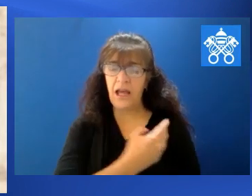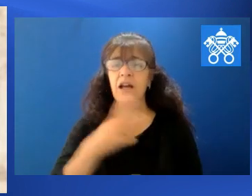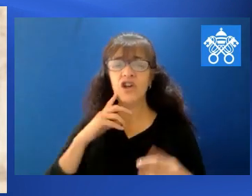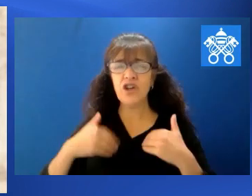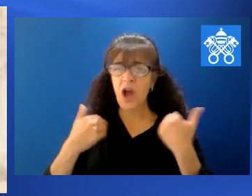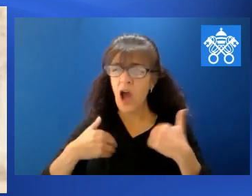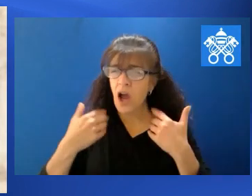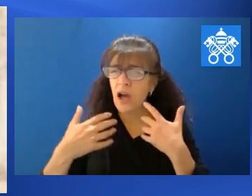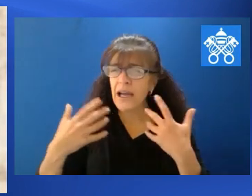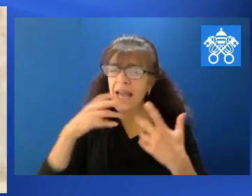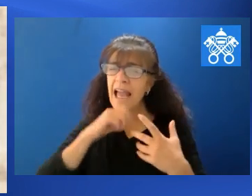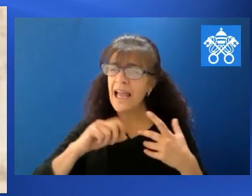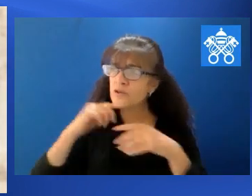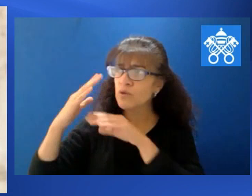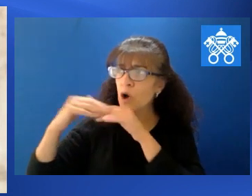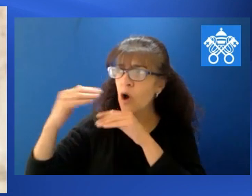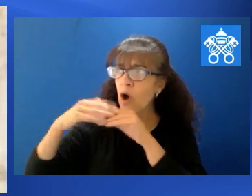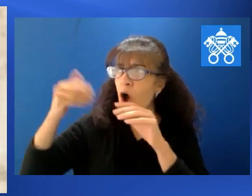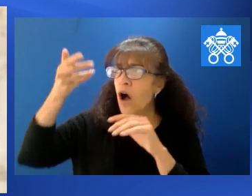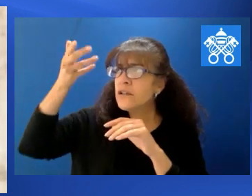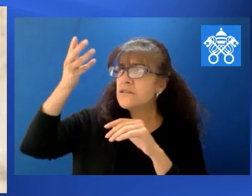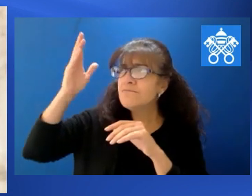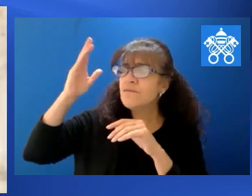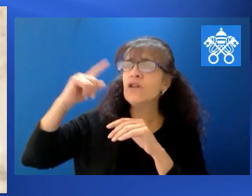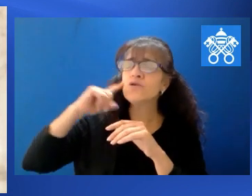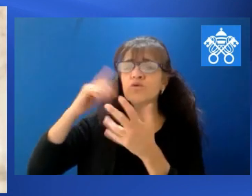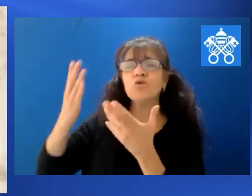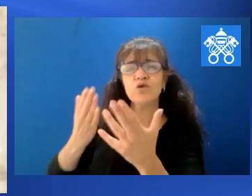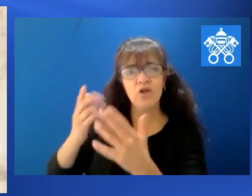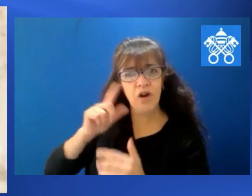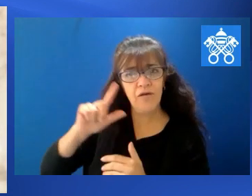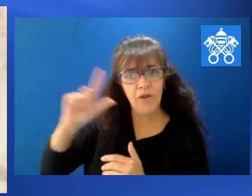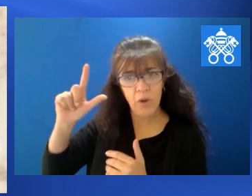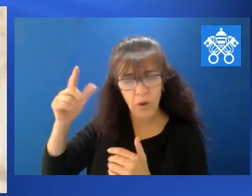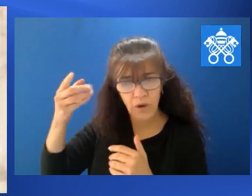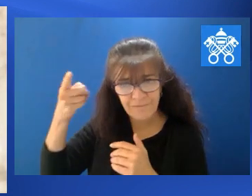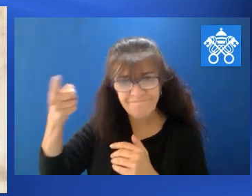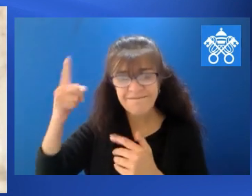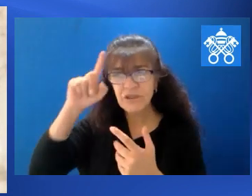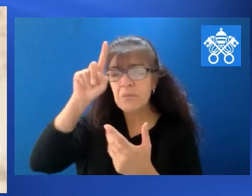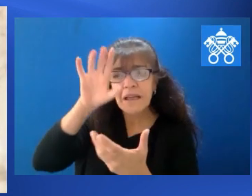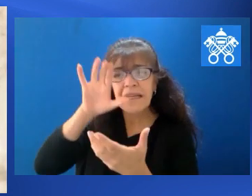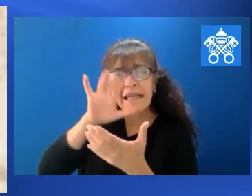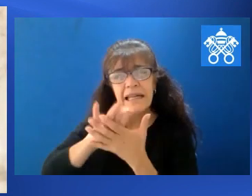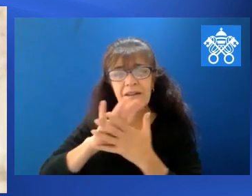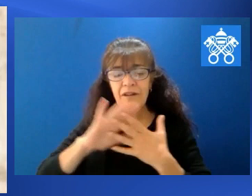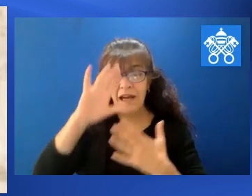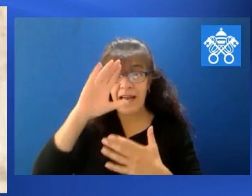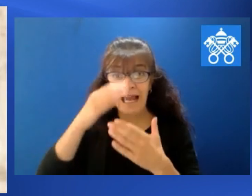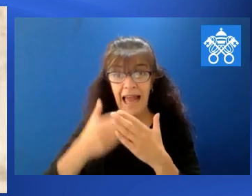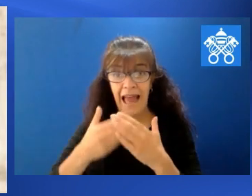serve God in a special way. And she believed that Catholic education was a very